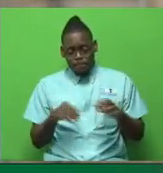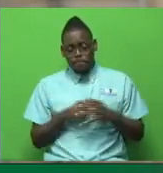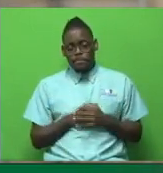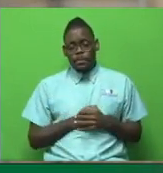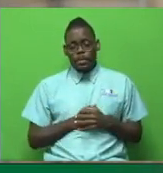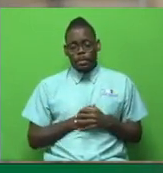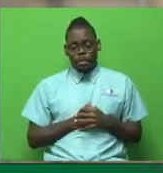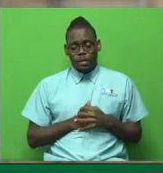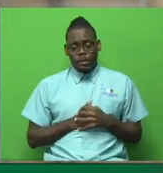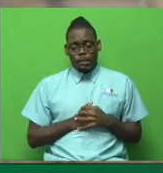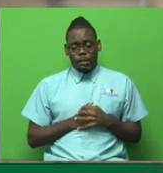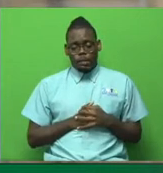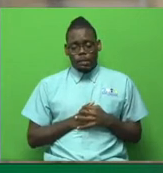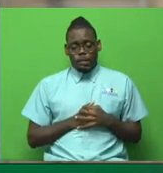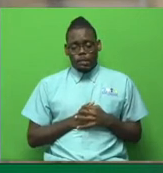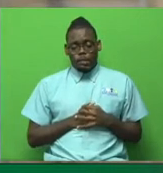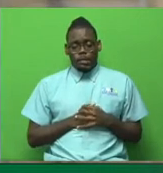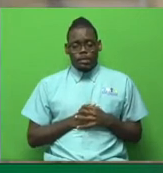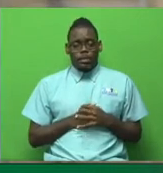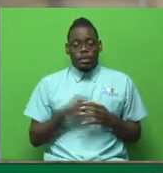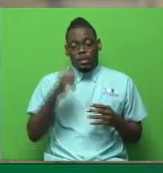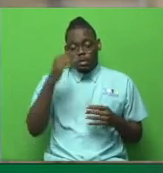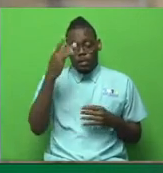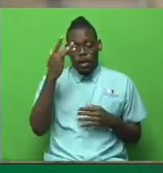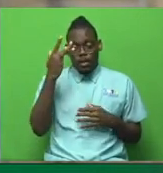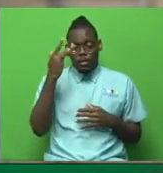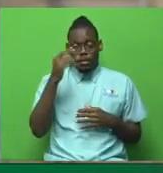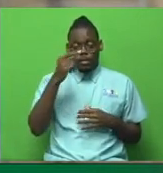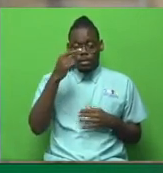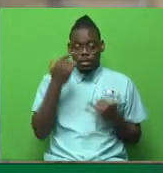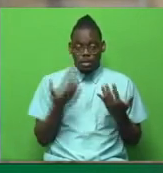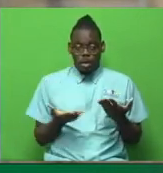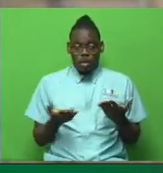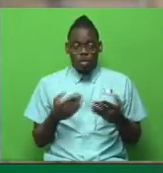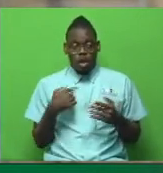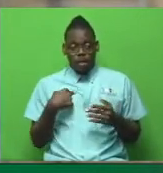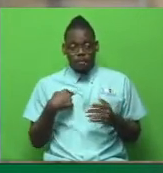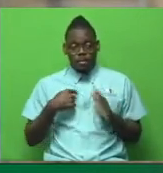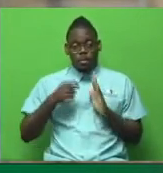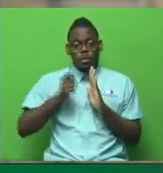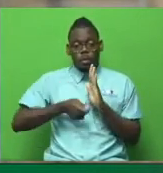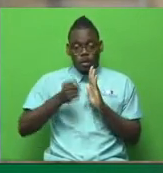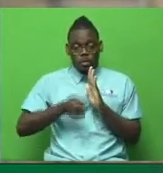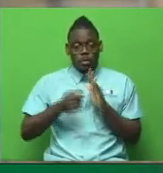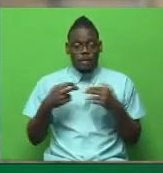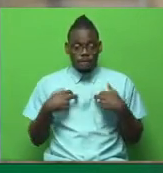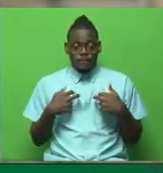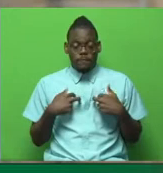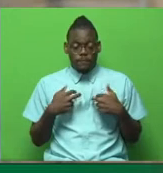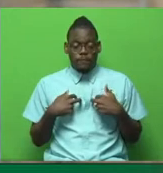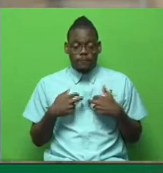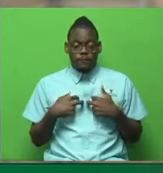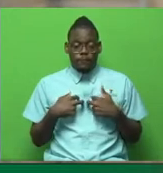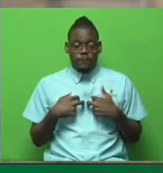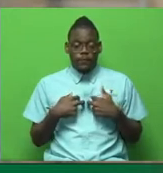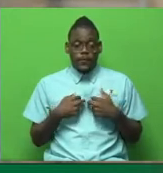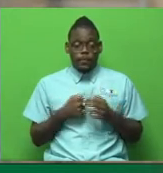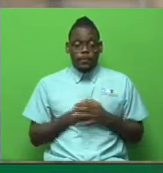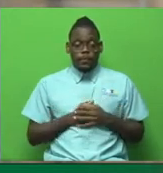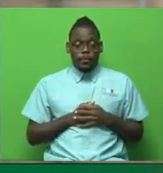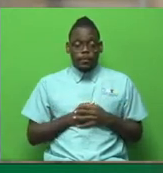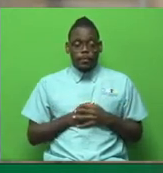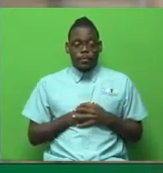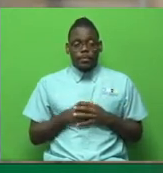payments because matters before the courts because during the up the people's partnership with unc's time in office